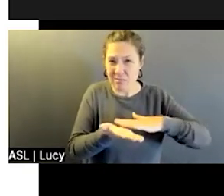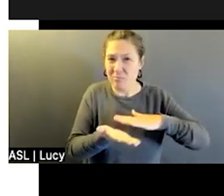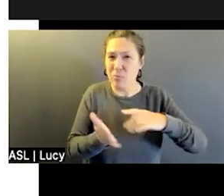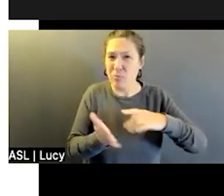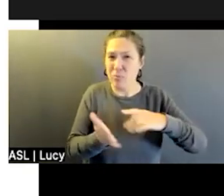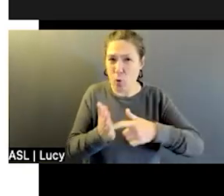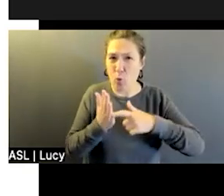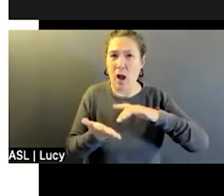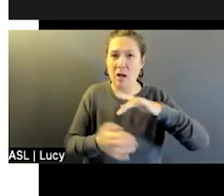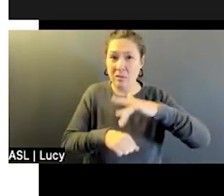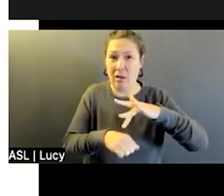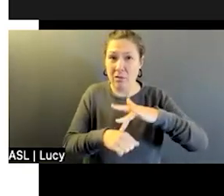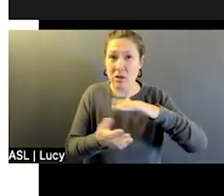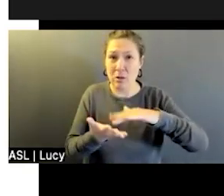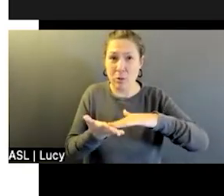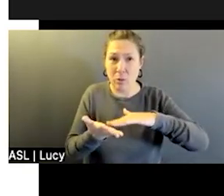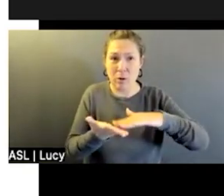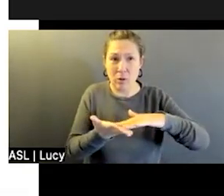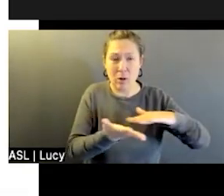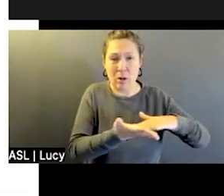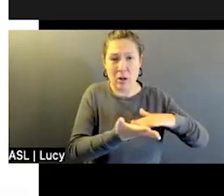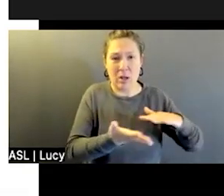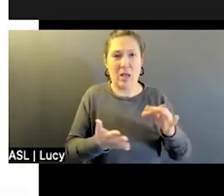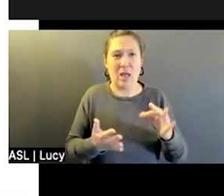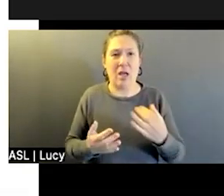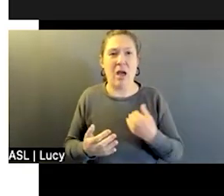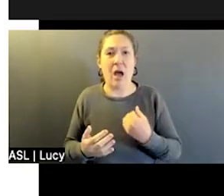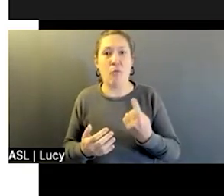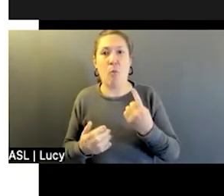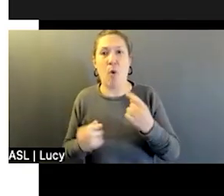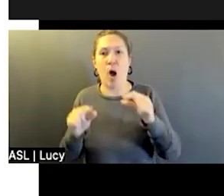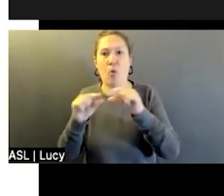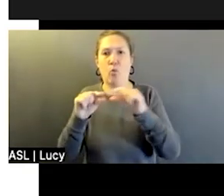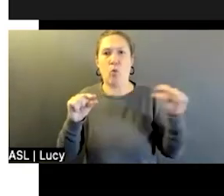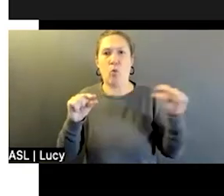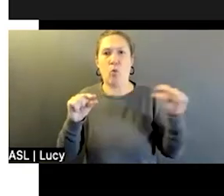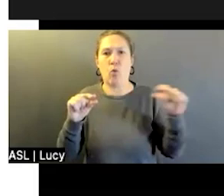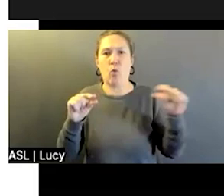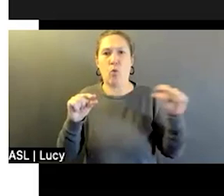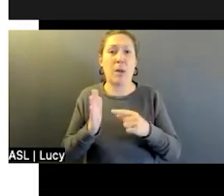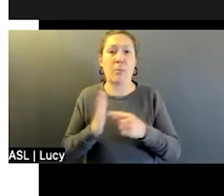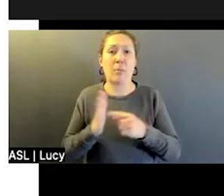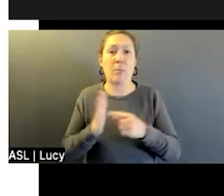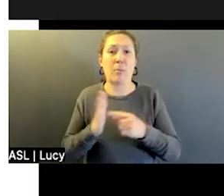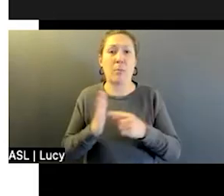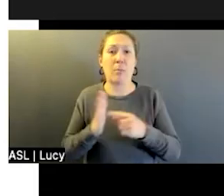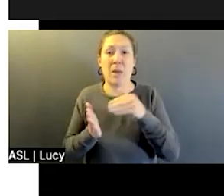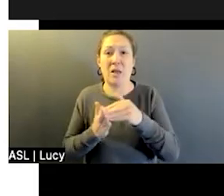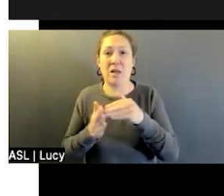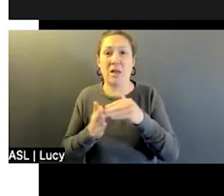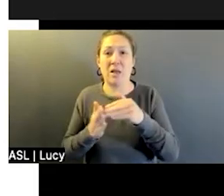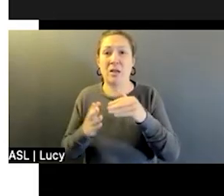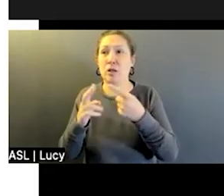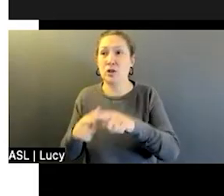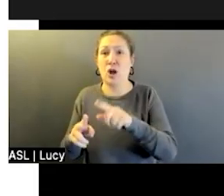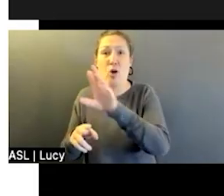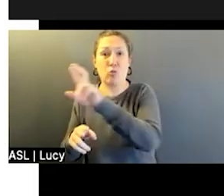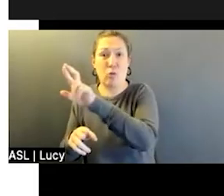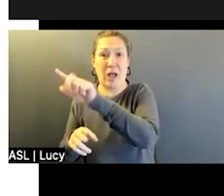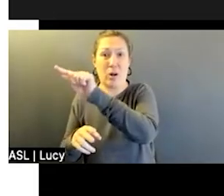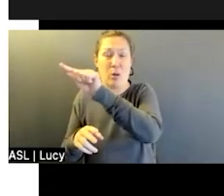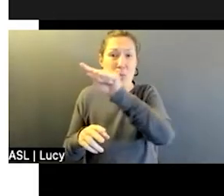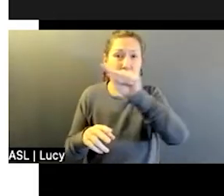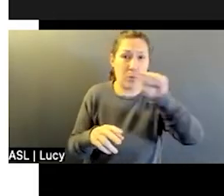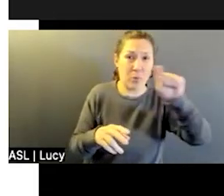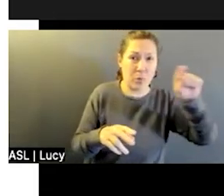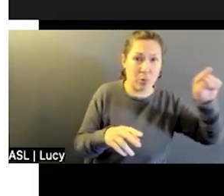row on which 1 million is represented from right to left. You'll find an empty digit square,